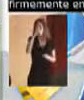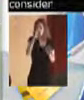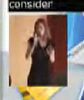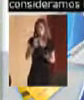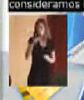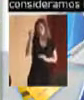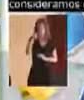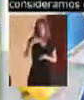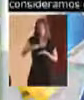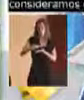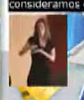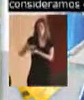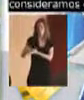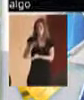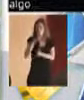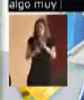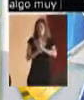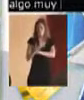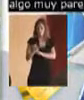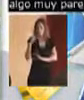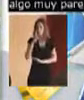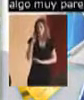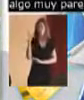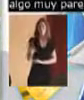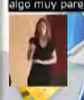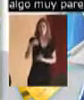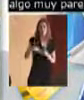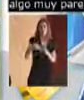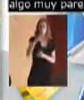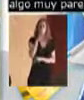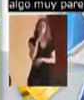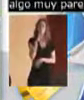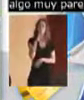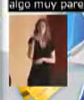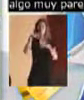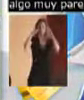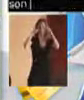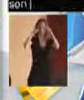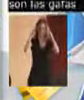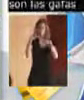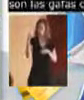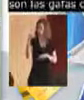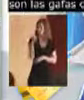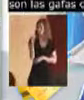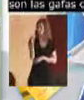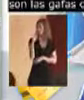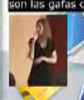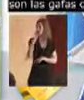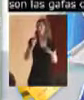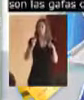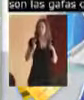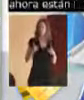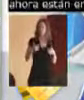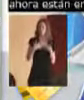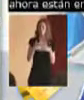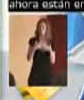firmly believe in it. We think that there is lots of demand. And this is what the device would look like. These